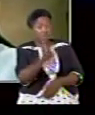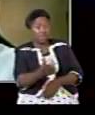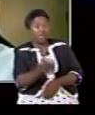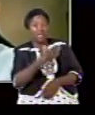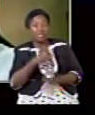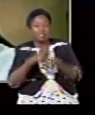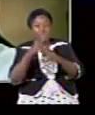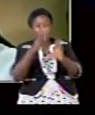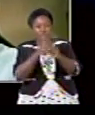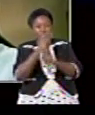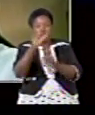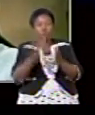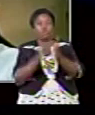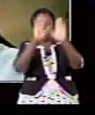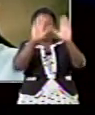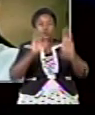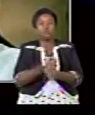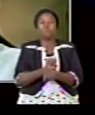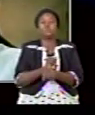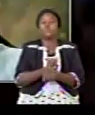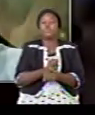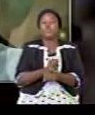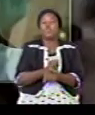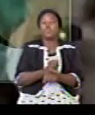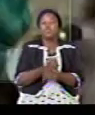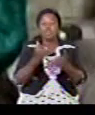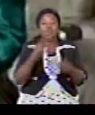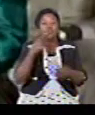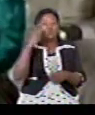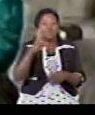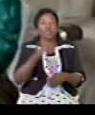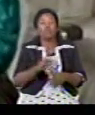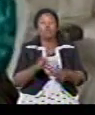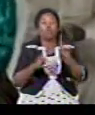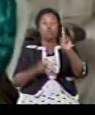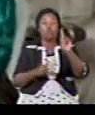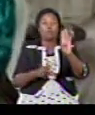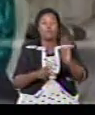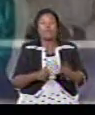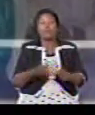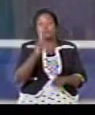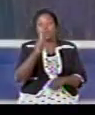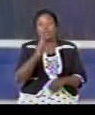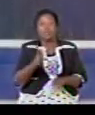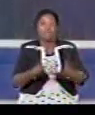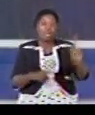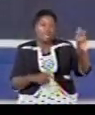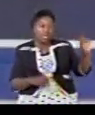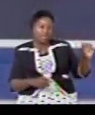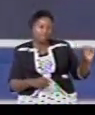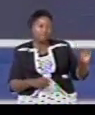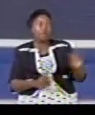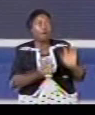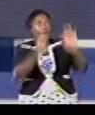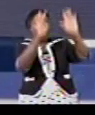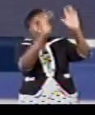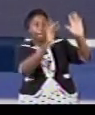to get your miracle. Let's look at them one by one. M,